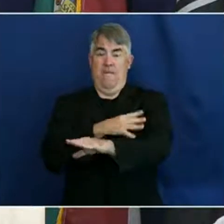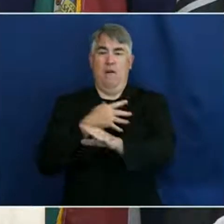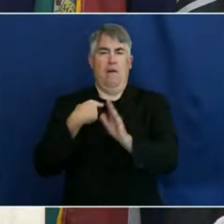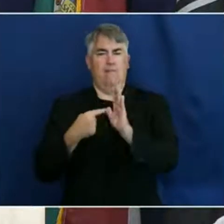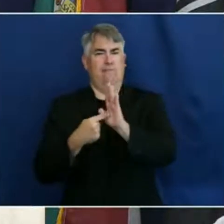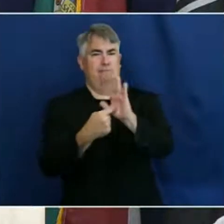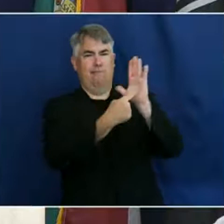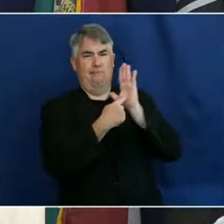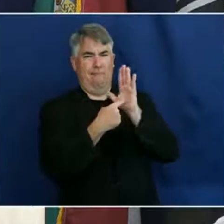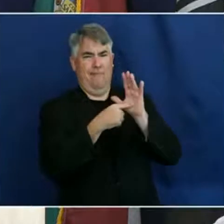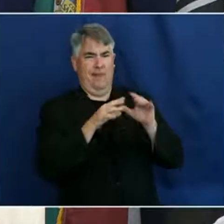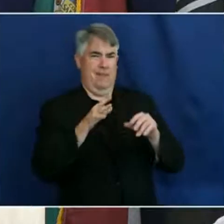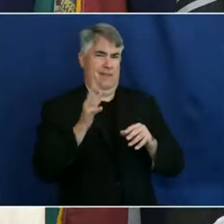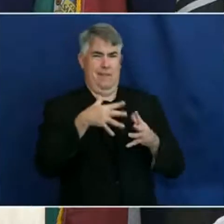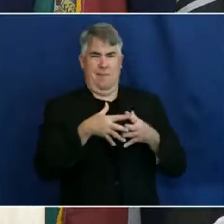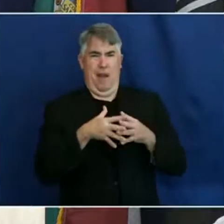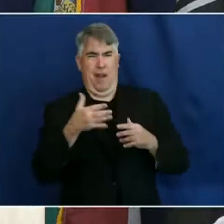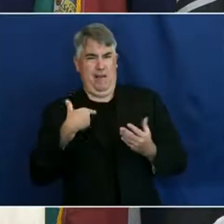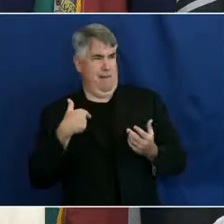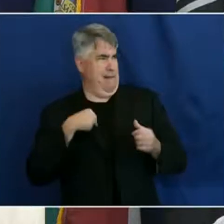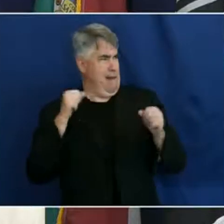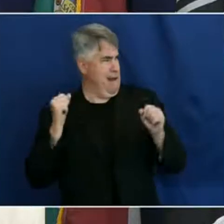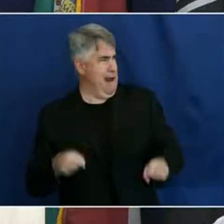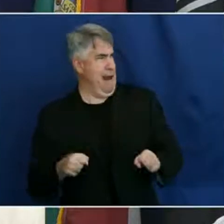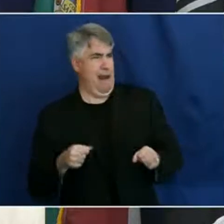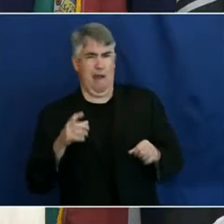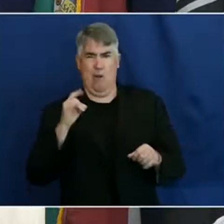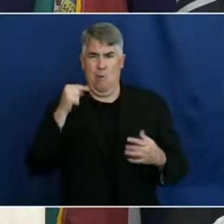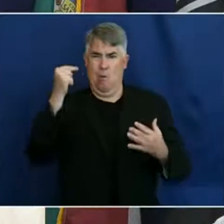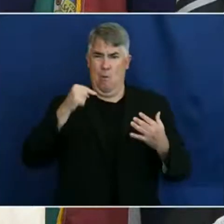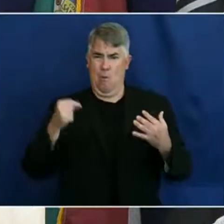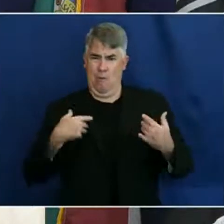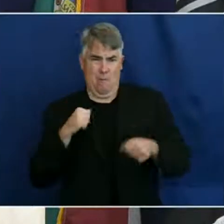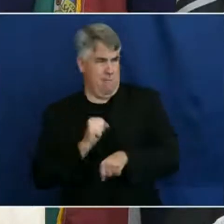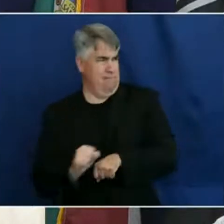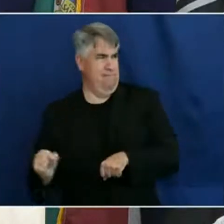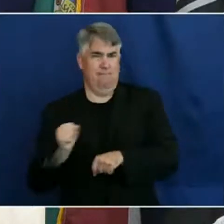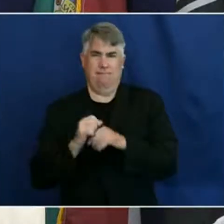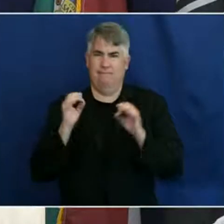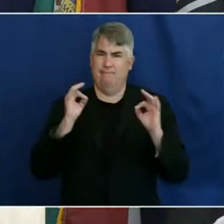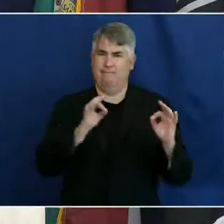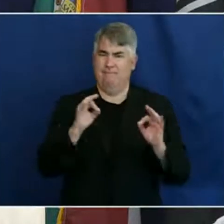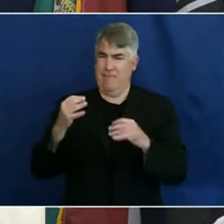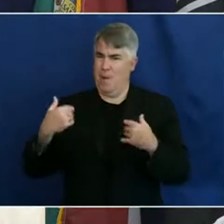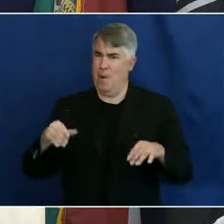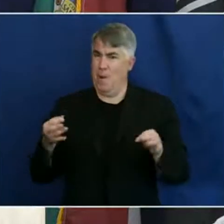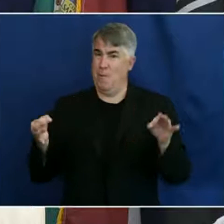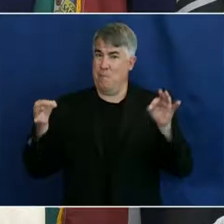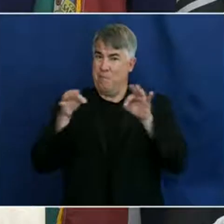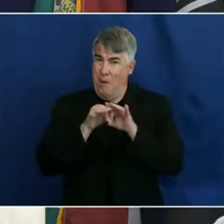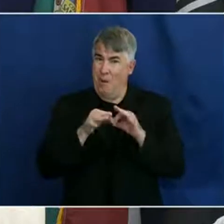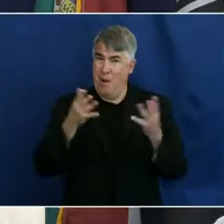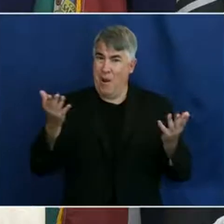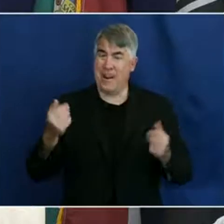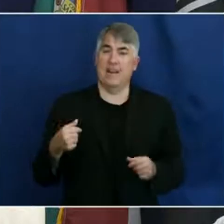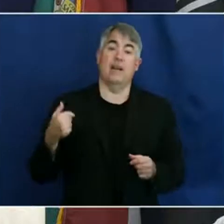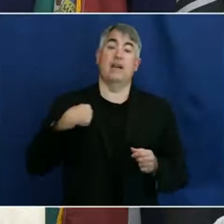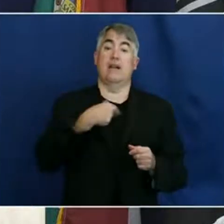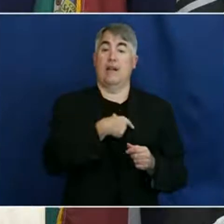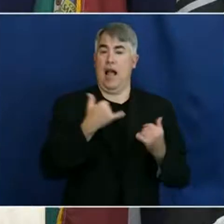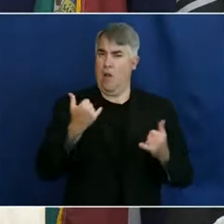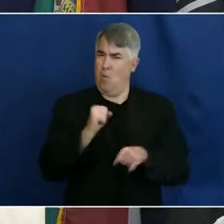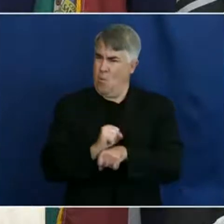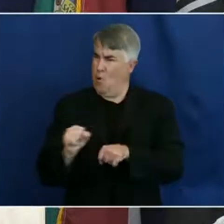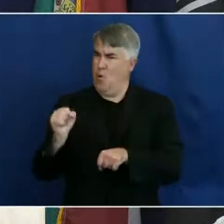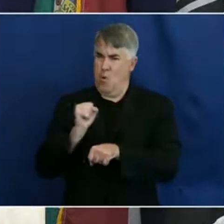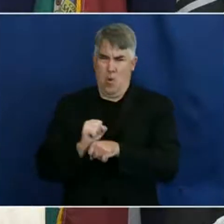example and continue to work, again, with that vigilance to recognize COVID is out there. It still has the ability to spread, and so